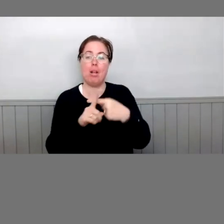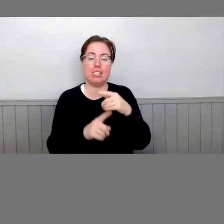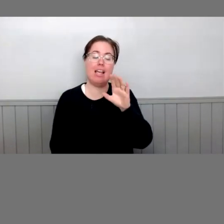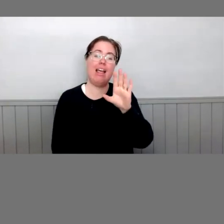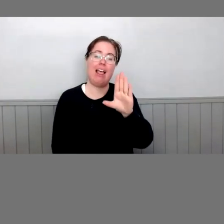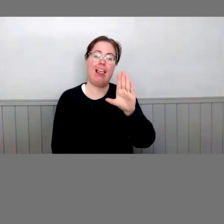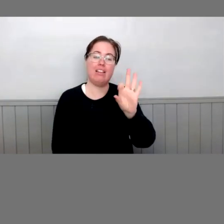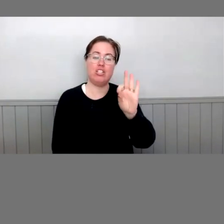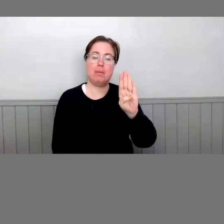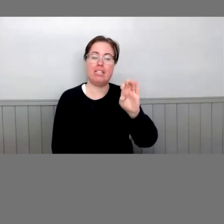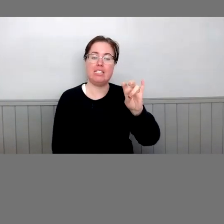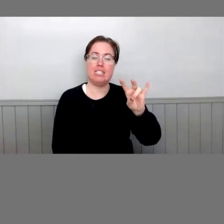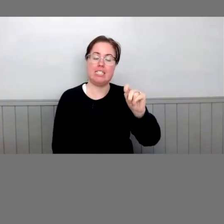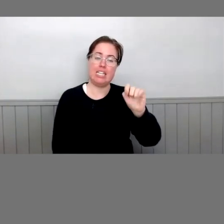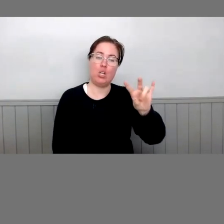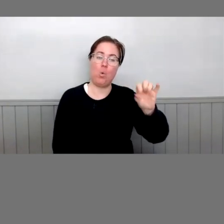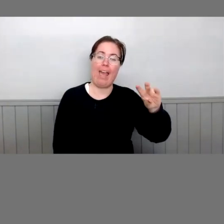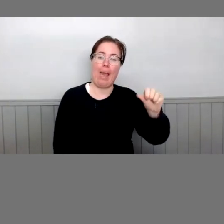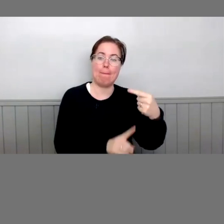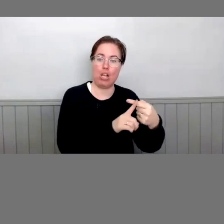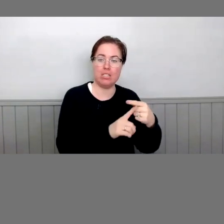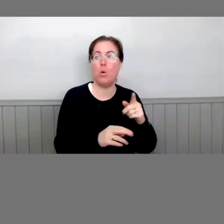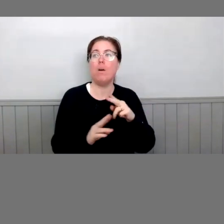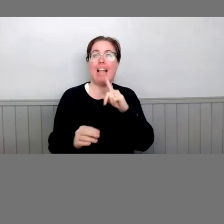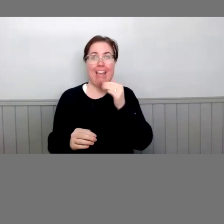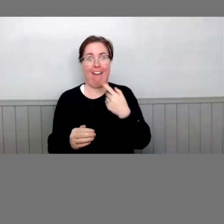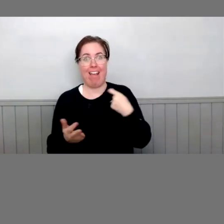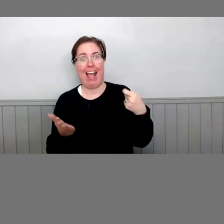So it wasn't that if someone had an additional